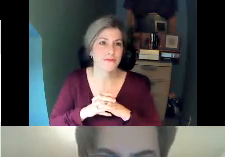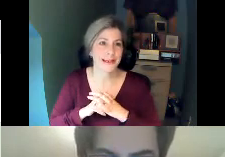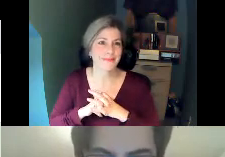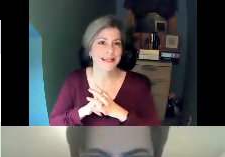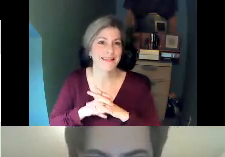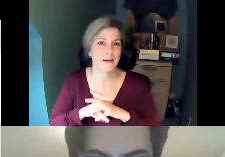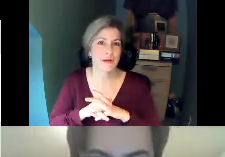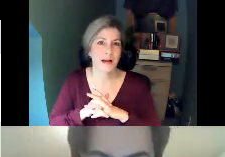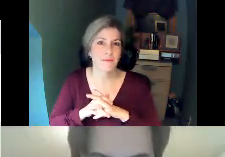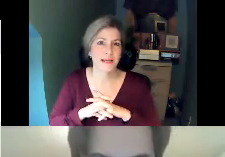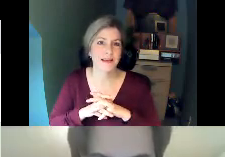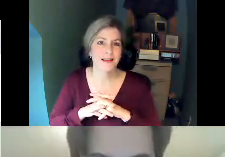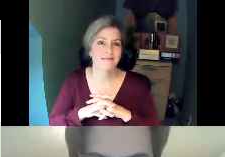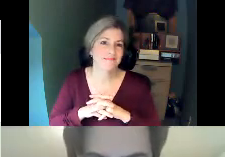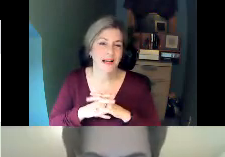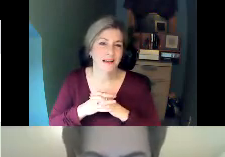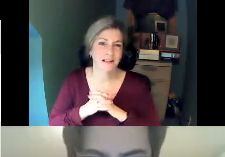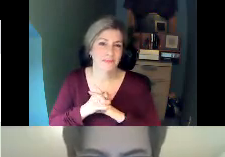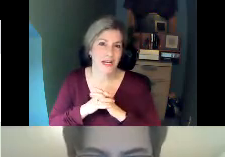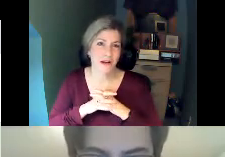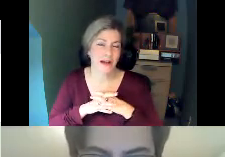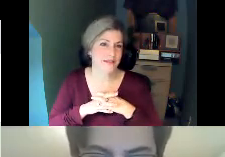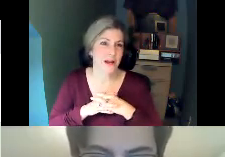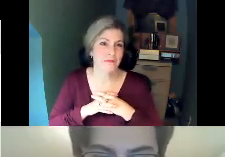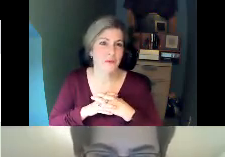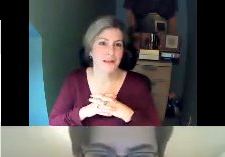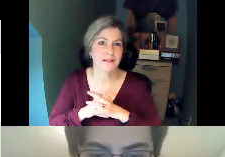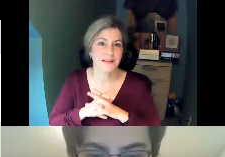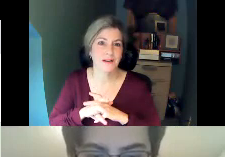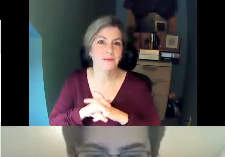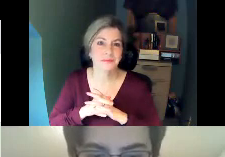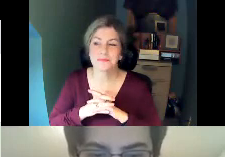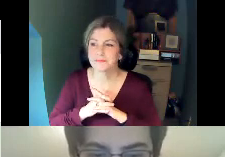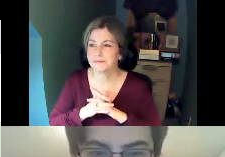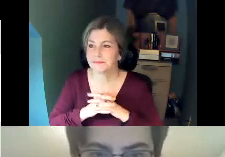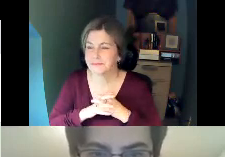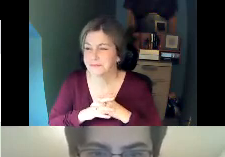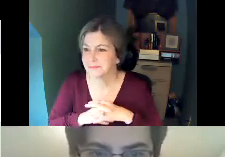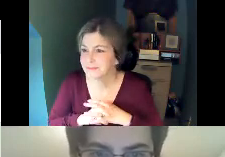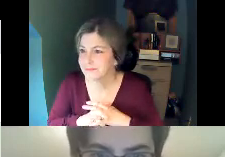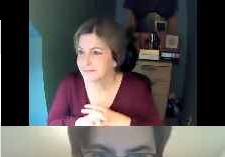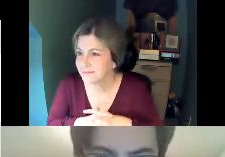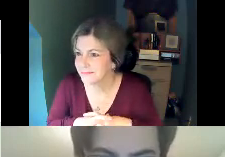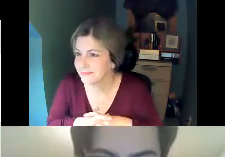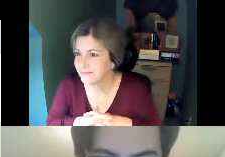you and your family. That would not be a advice for everyone. So